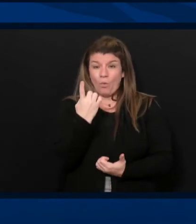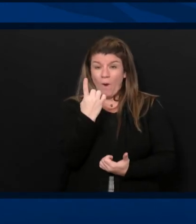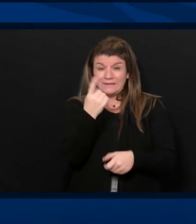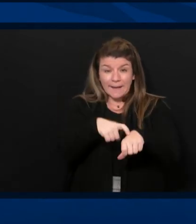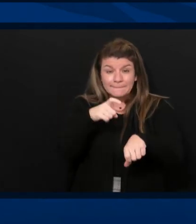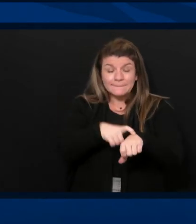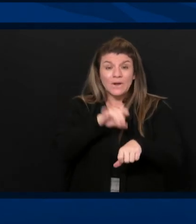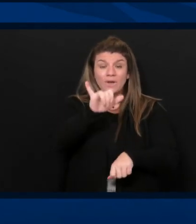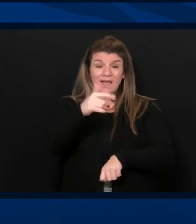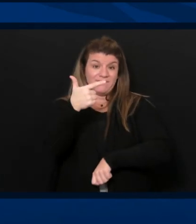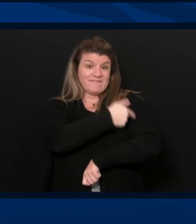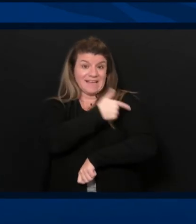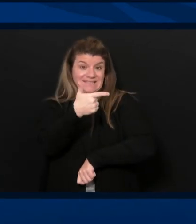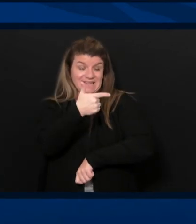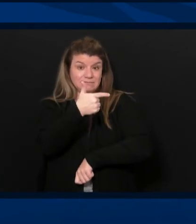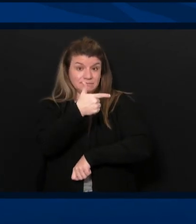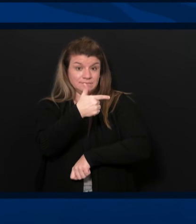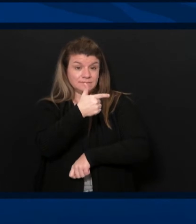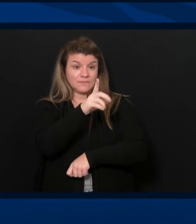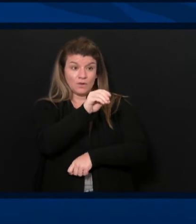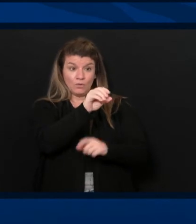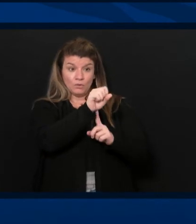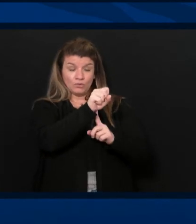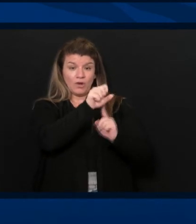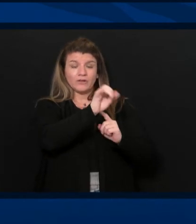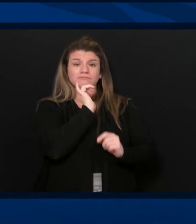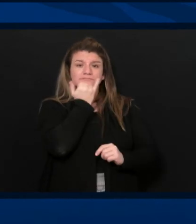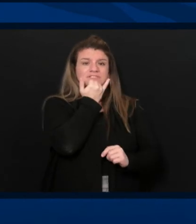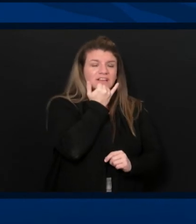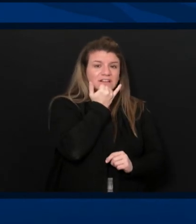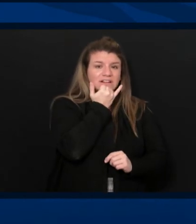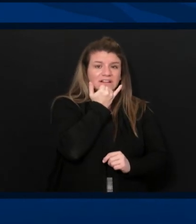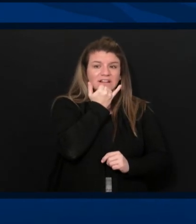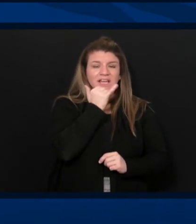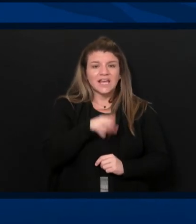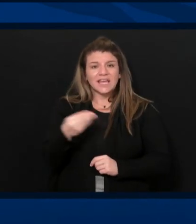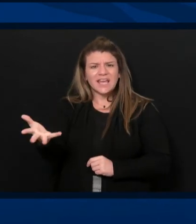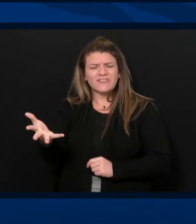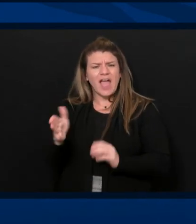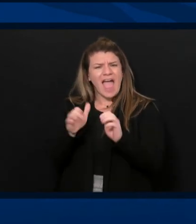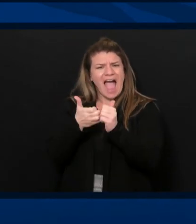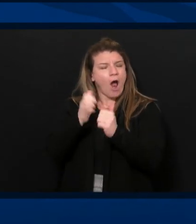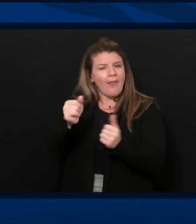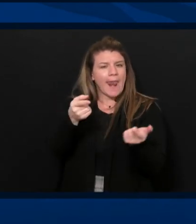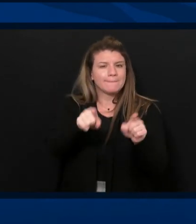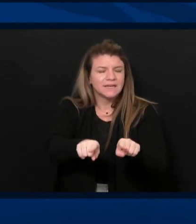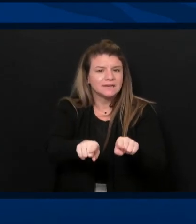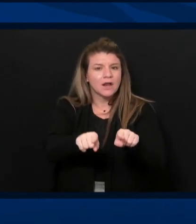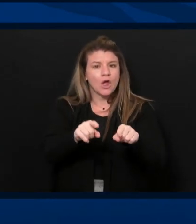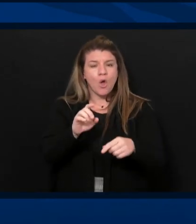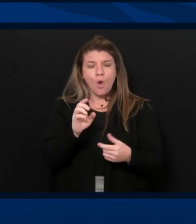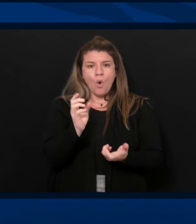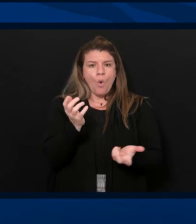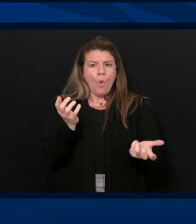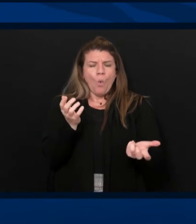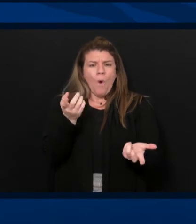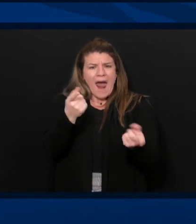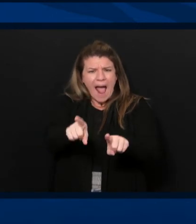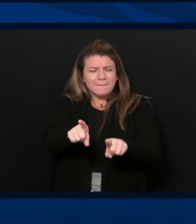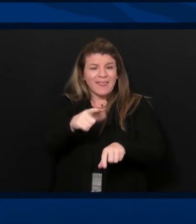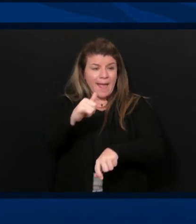On the vaccine doses, which were mistakenly distributed, how exactly did it happen? Where did that incorrect medication go?